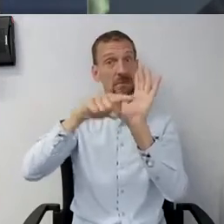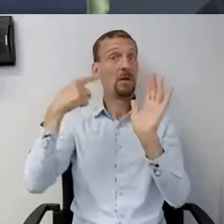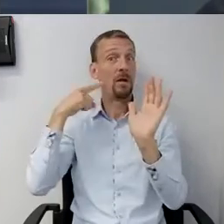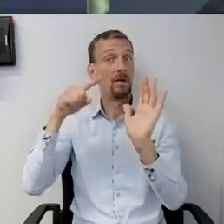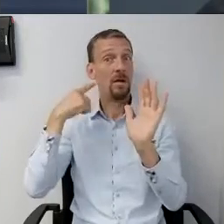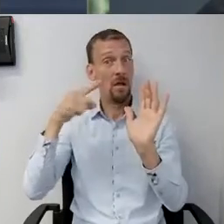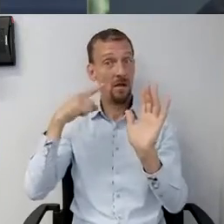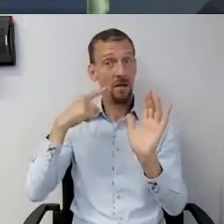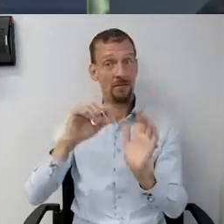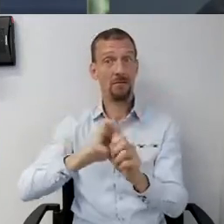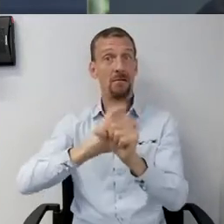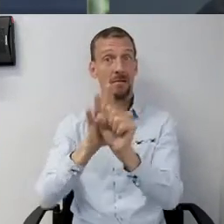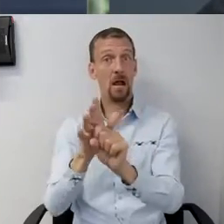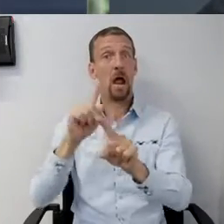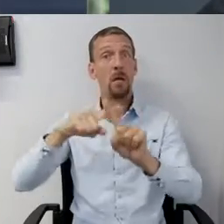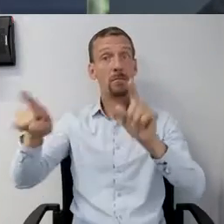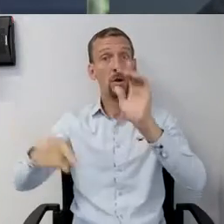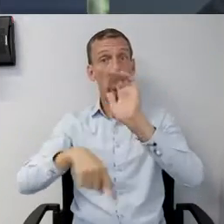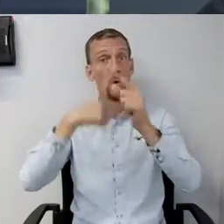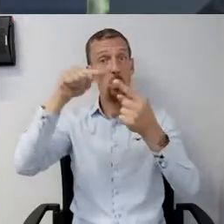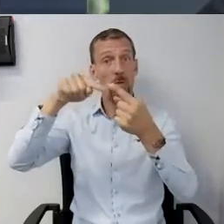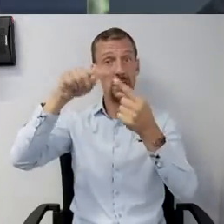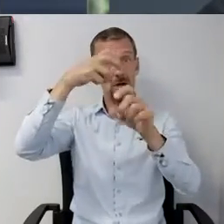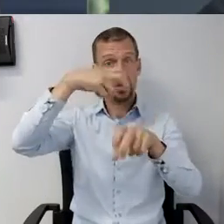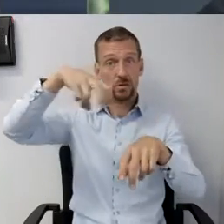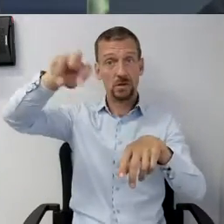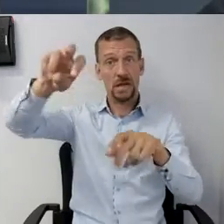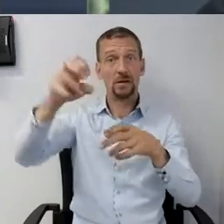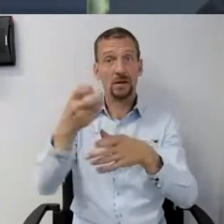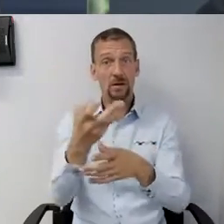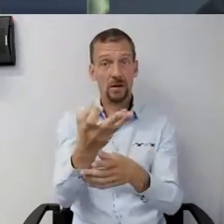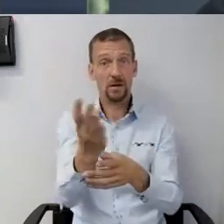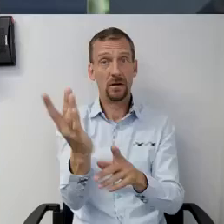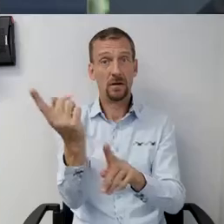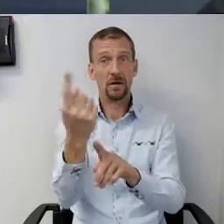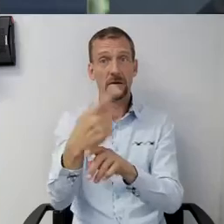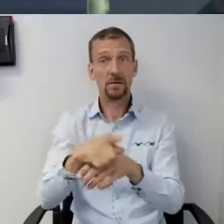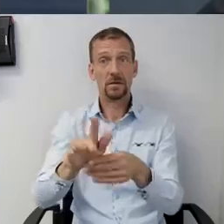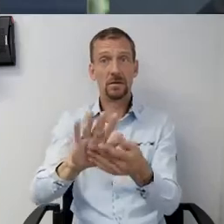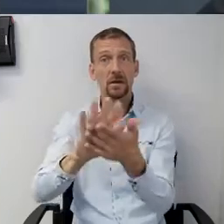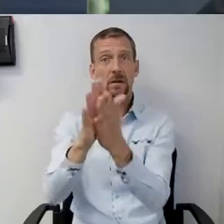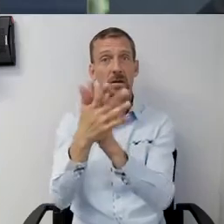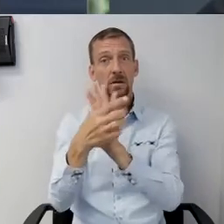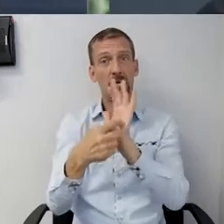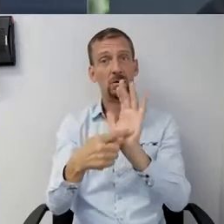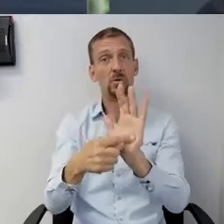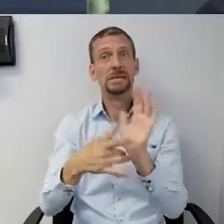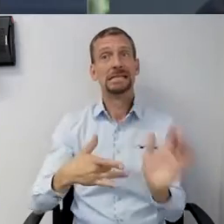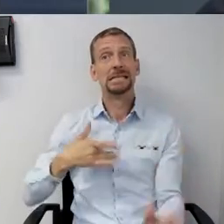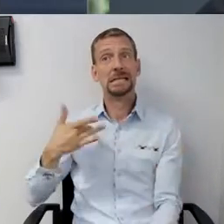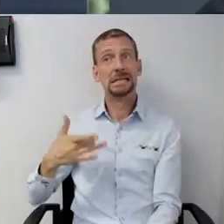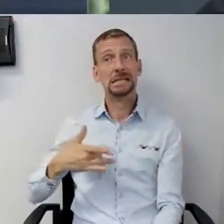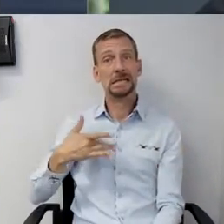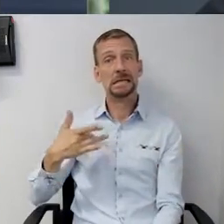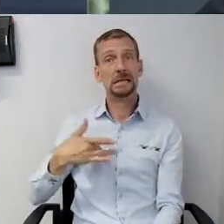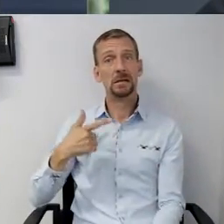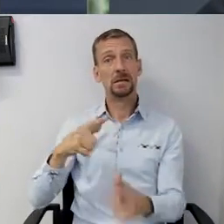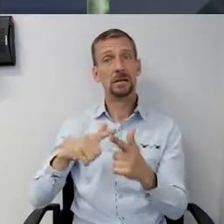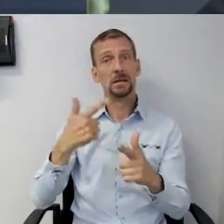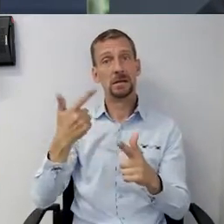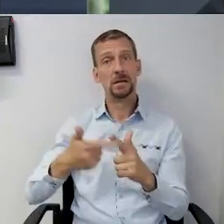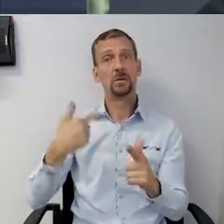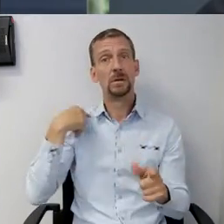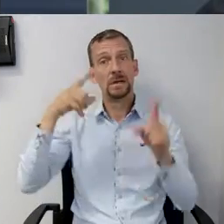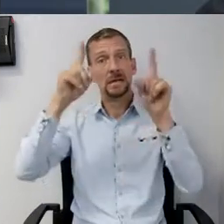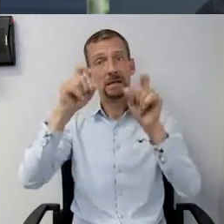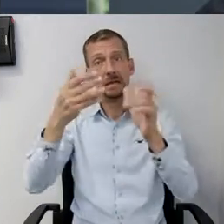virus. But after being transferred out there, within a few days, they started to exhibit symptoms. And then we tested